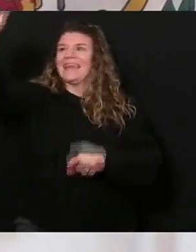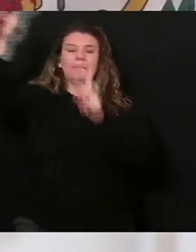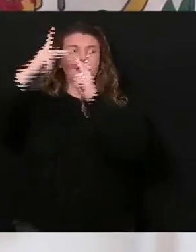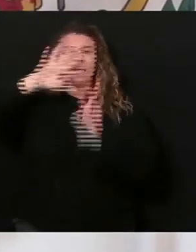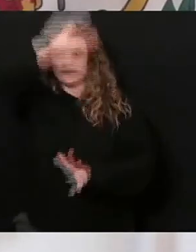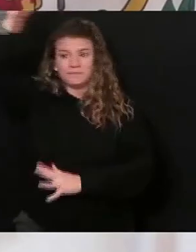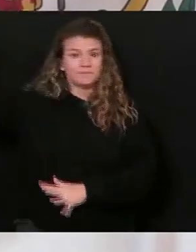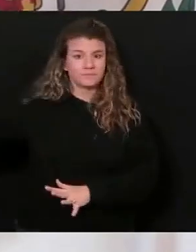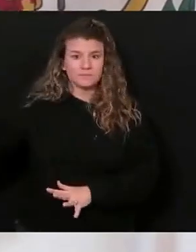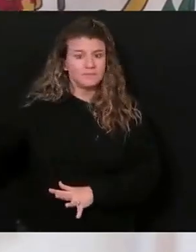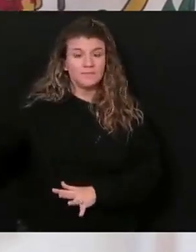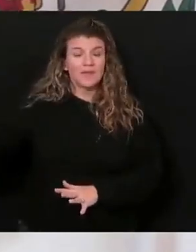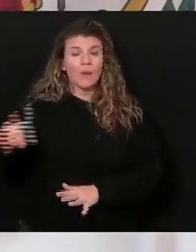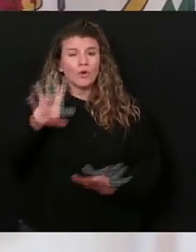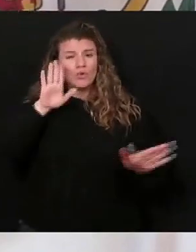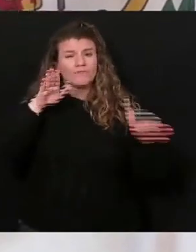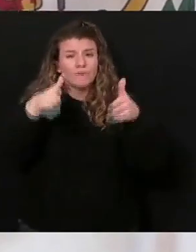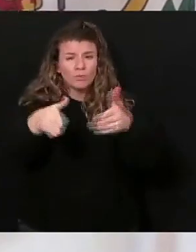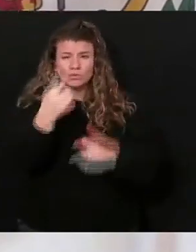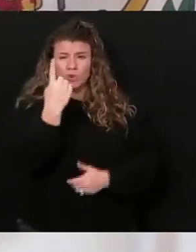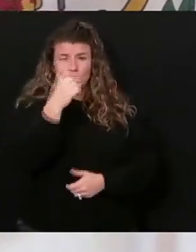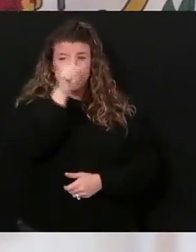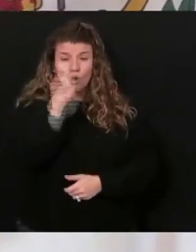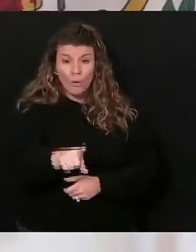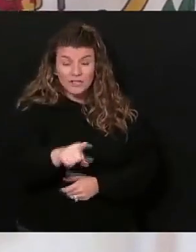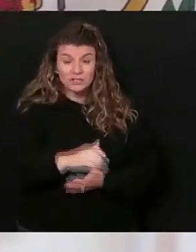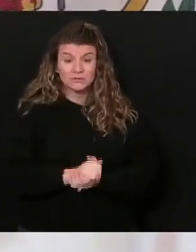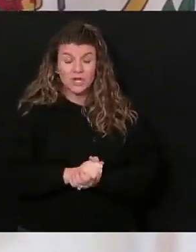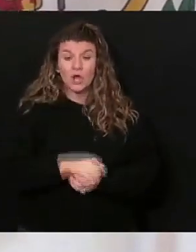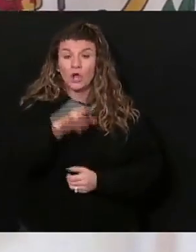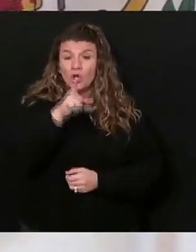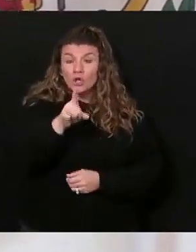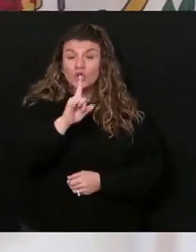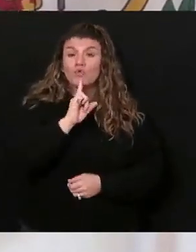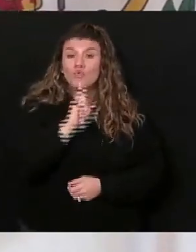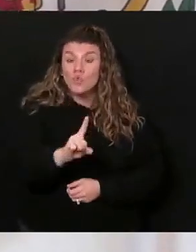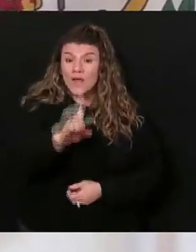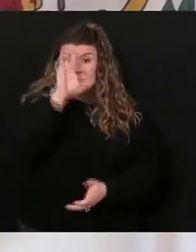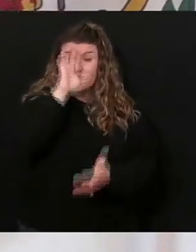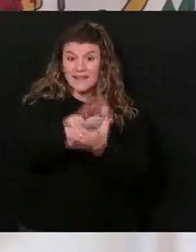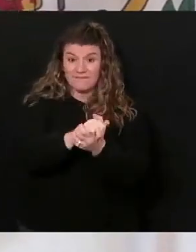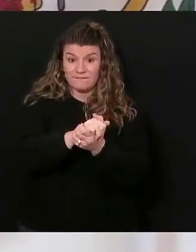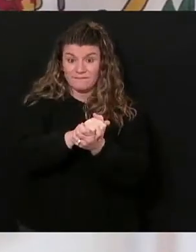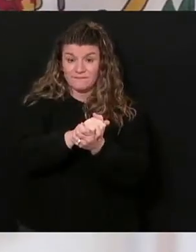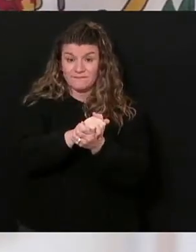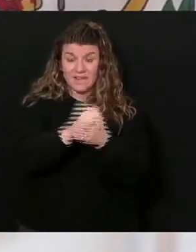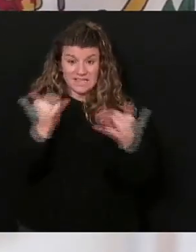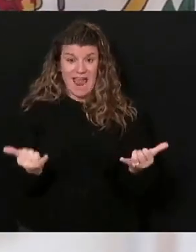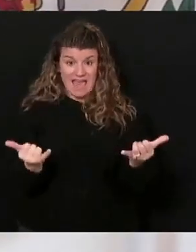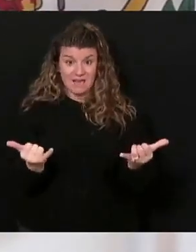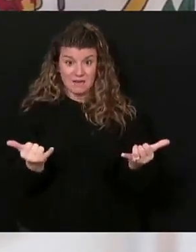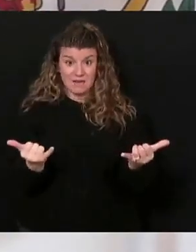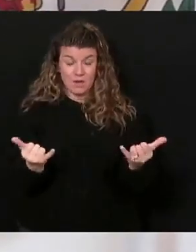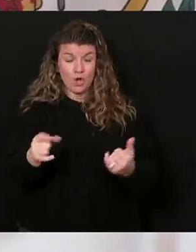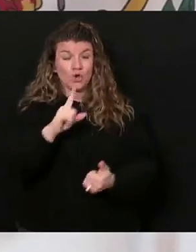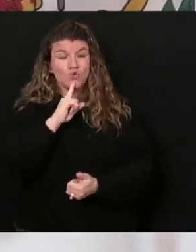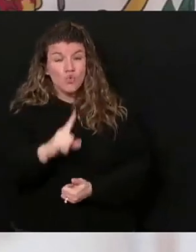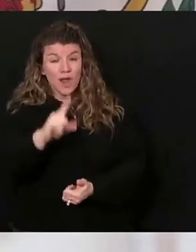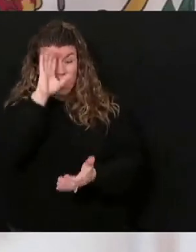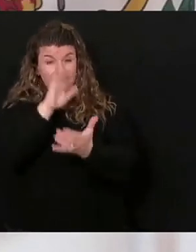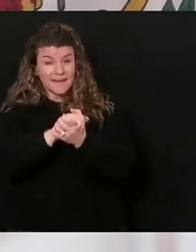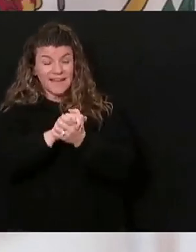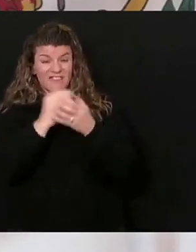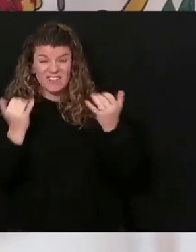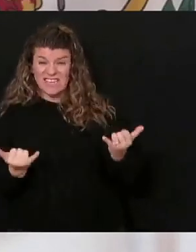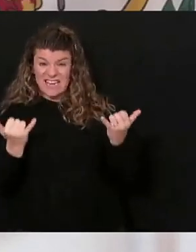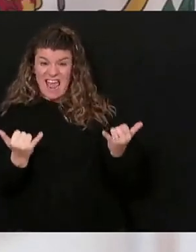Just answer one question. Do you really believe today? Do you really believe today